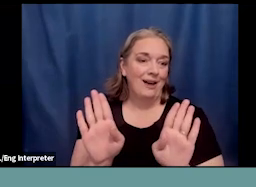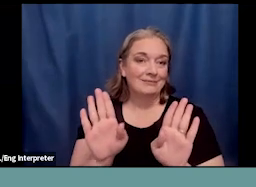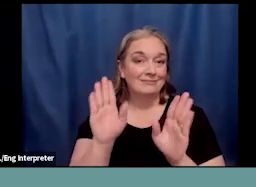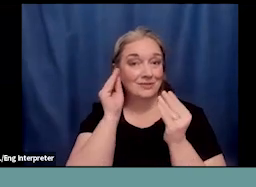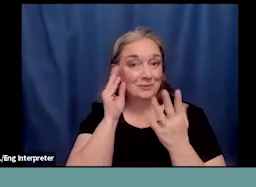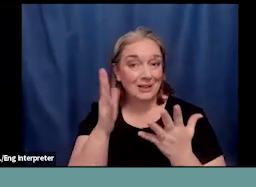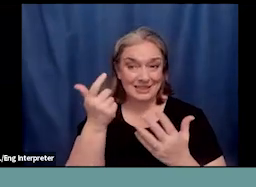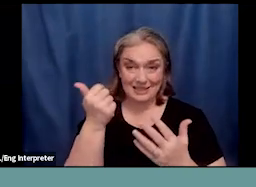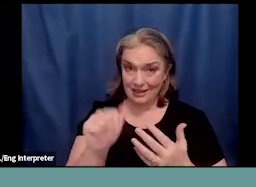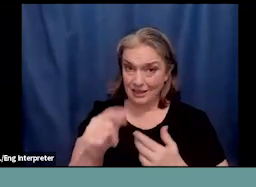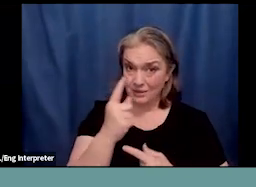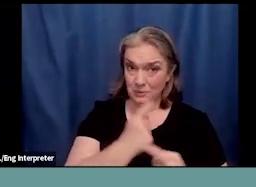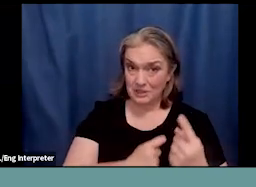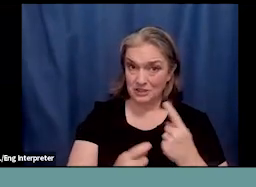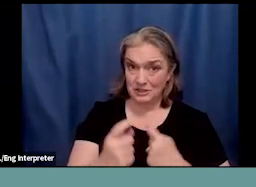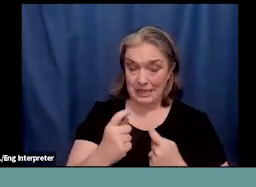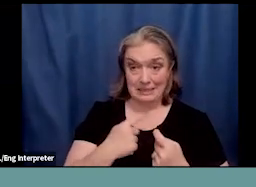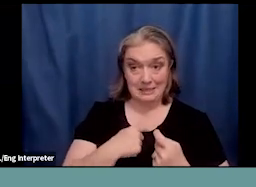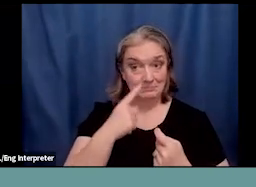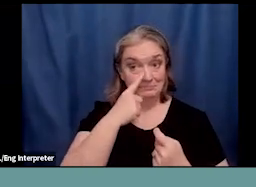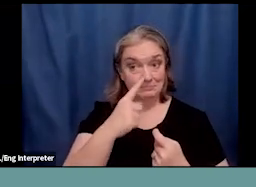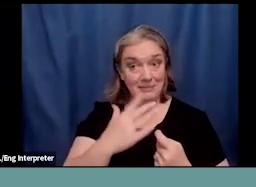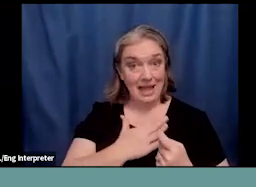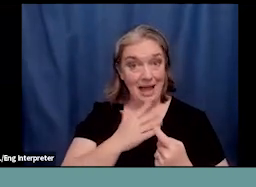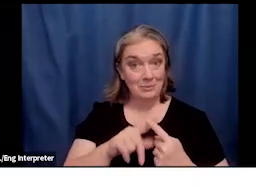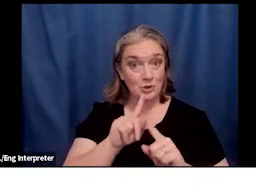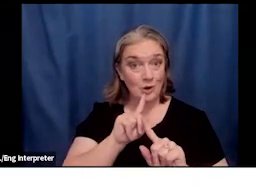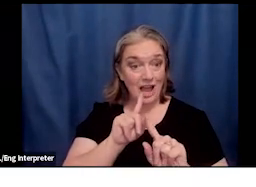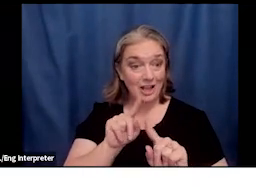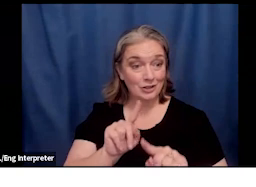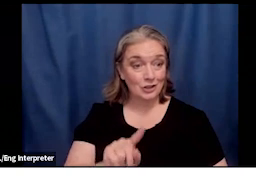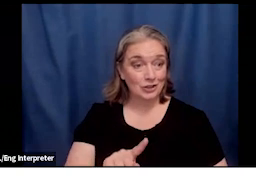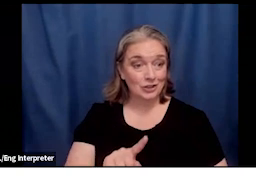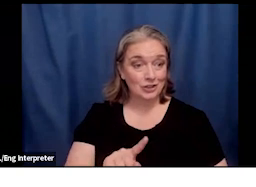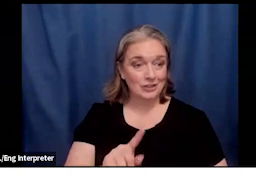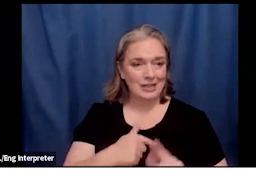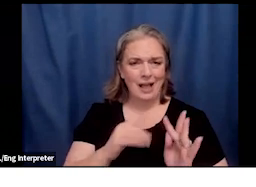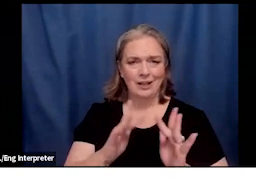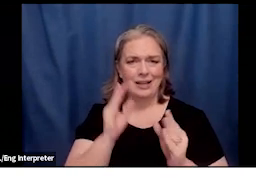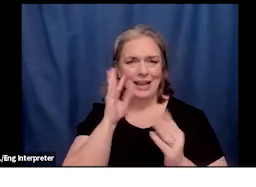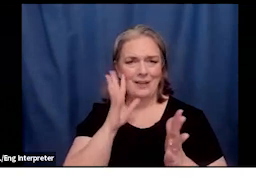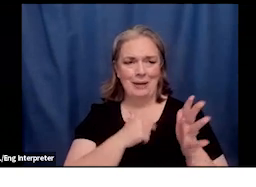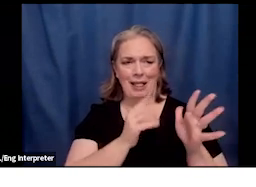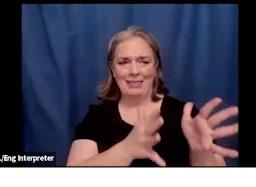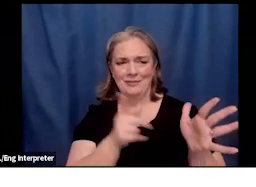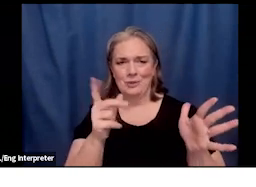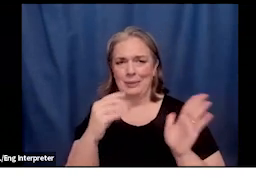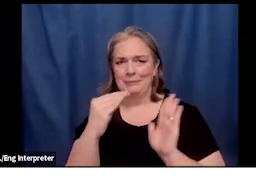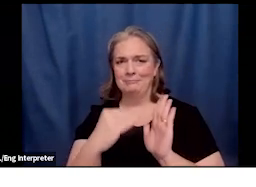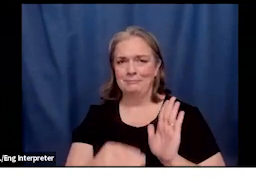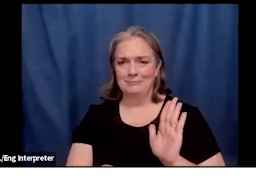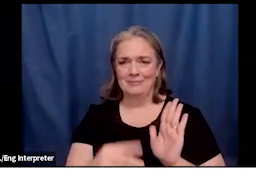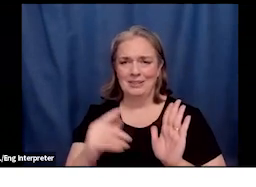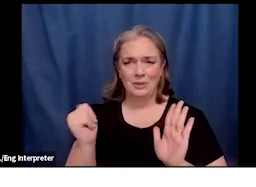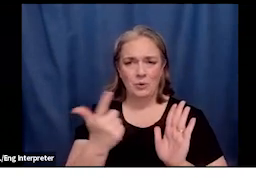any questions, I would be happy to answer. Maybe I'll keep my contact information up here. Everyone